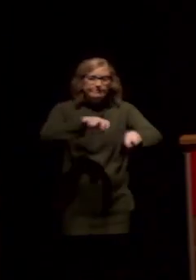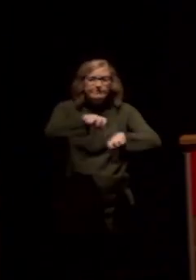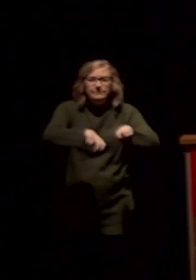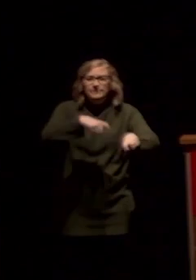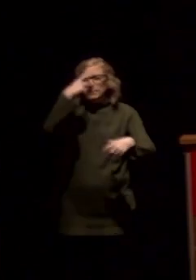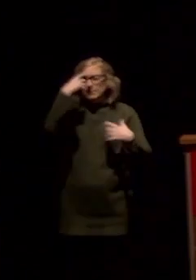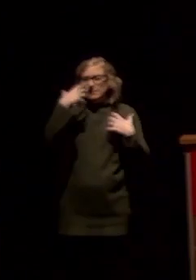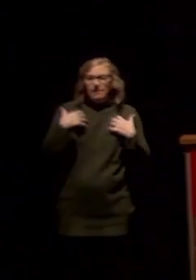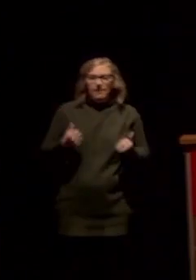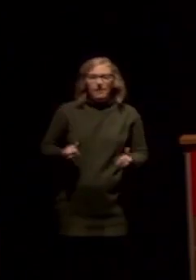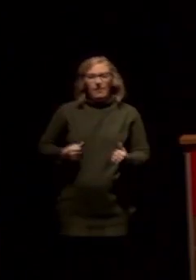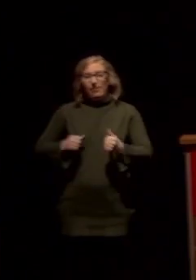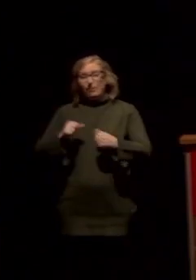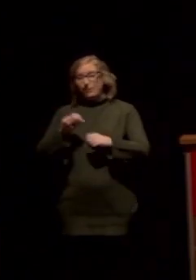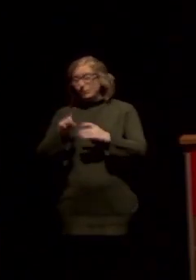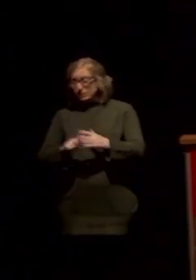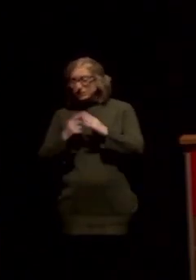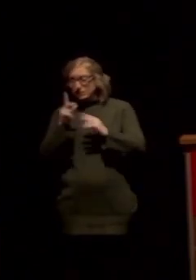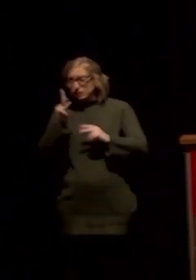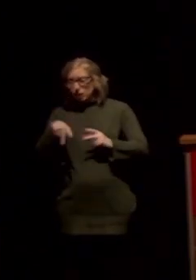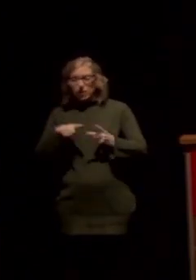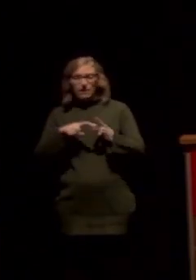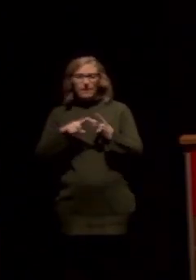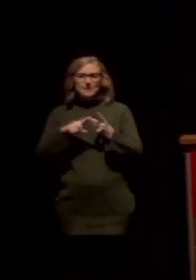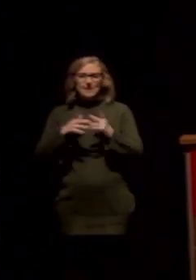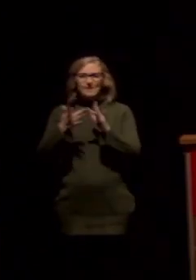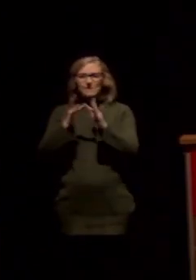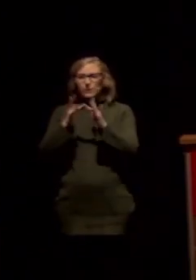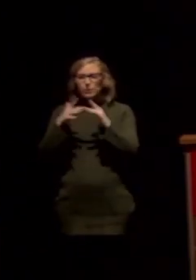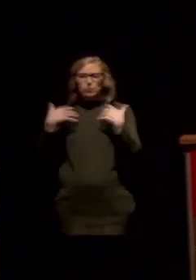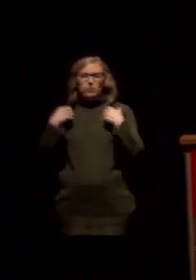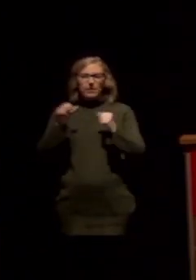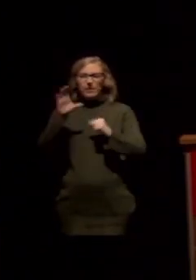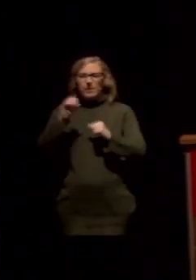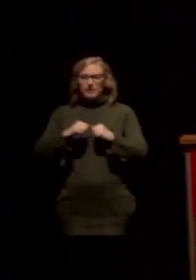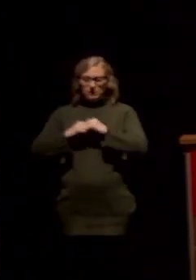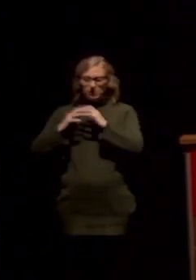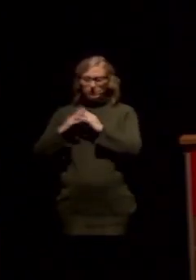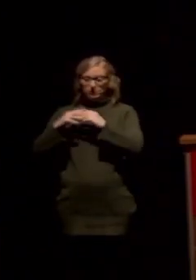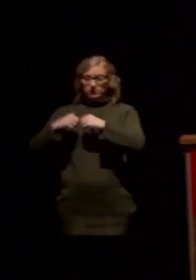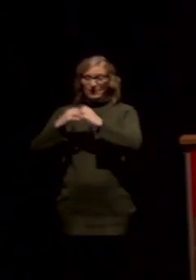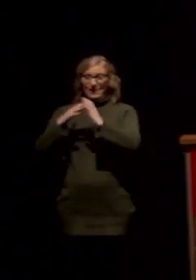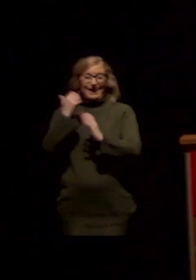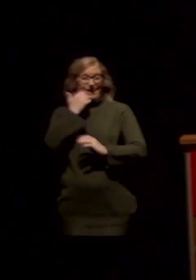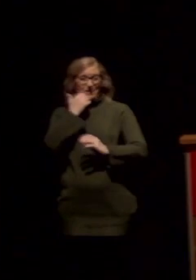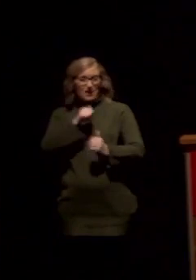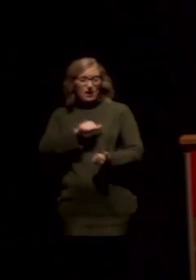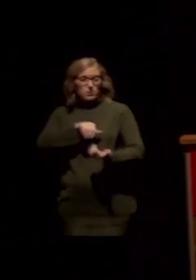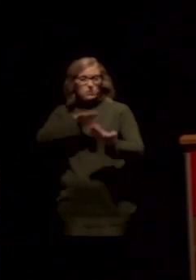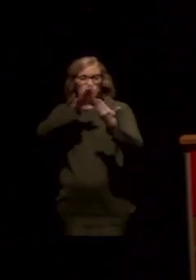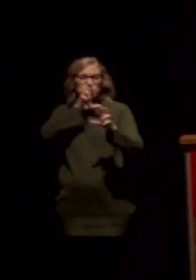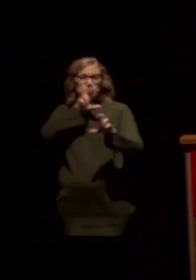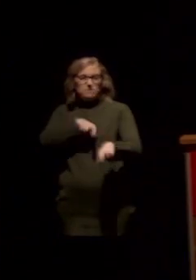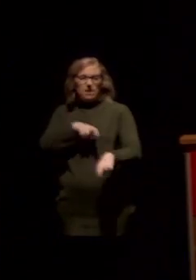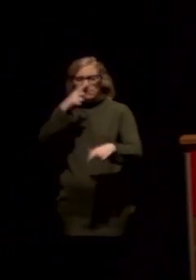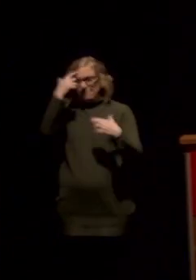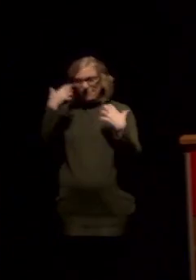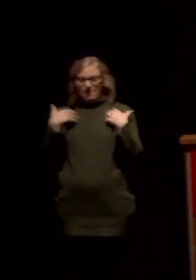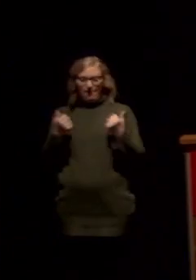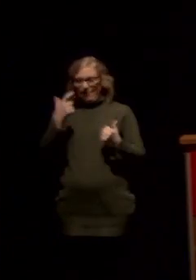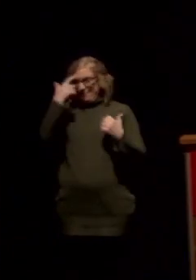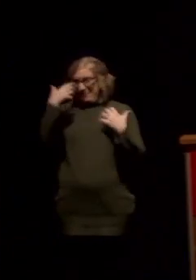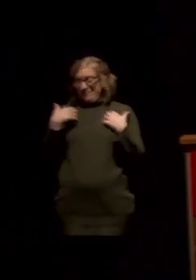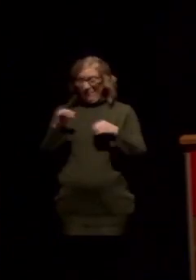startups and virtual health companies popping up every day responding to mental health. The mental health industry has exploded